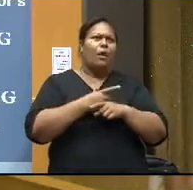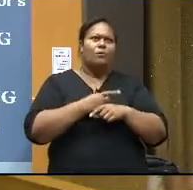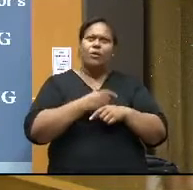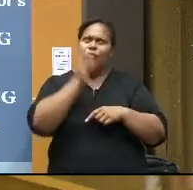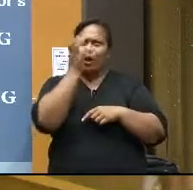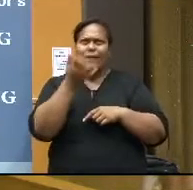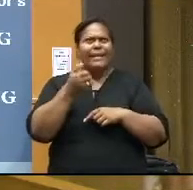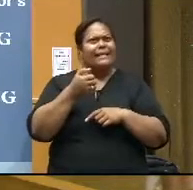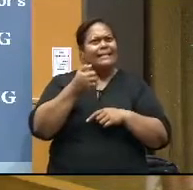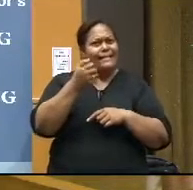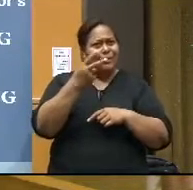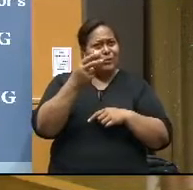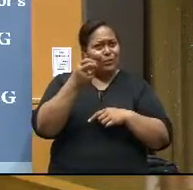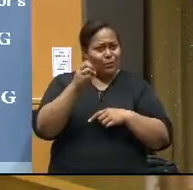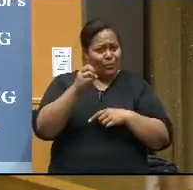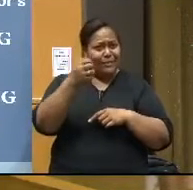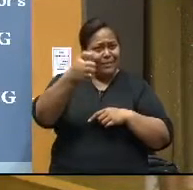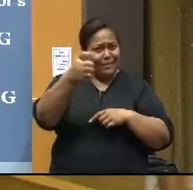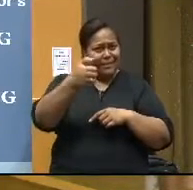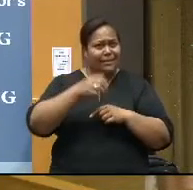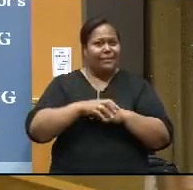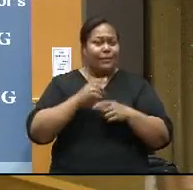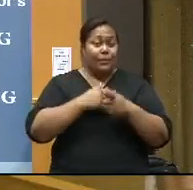16, we wanted to talk about,